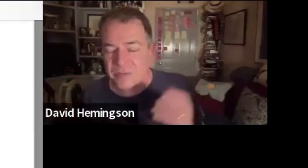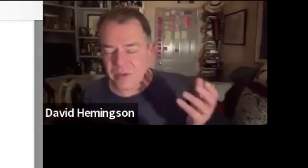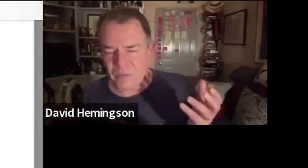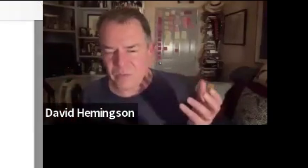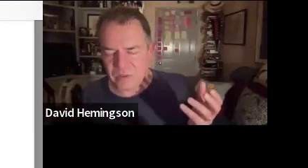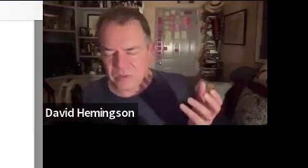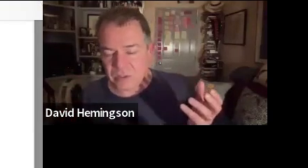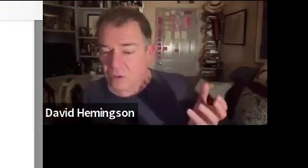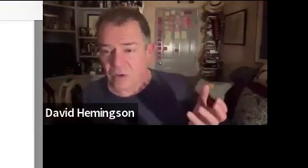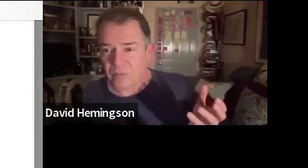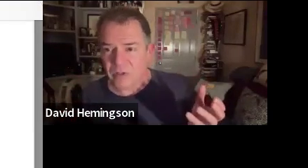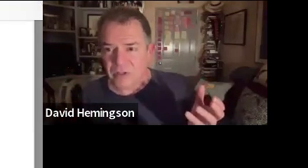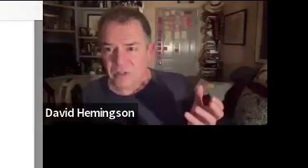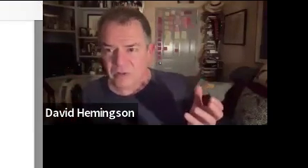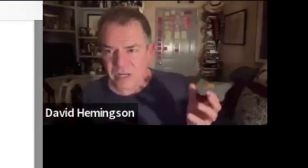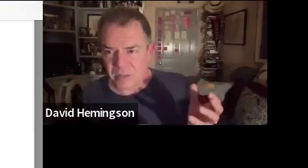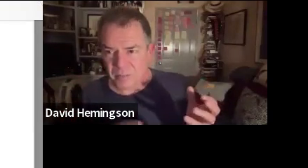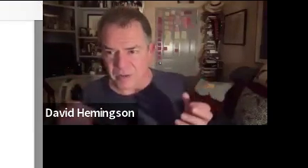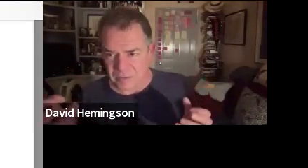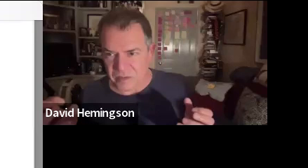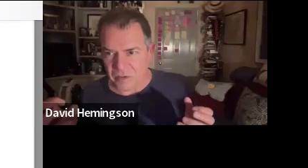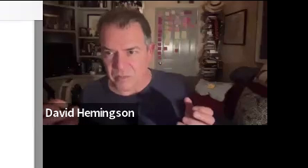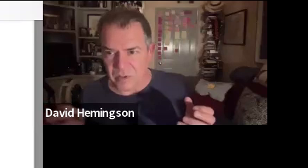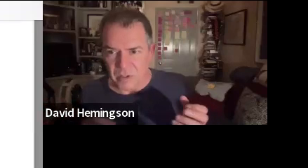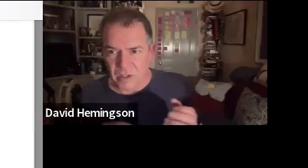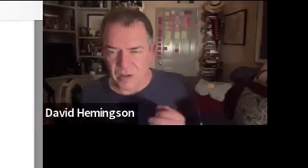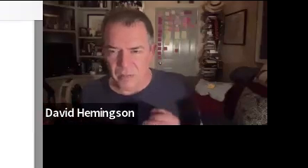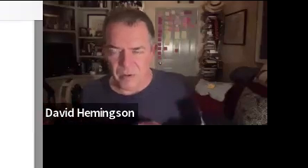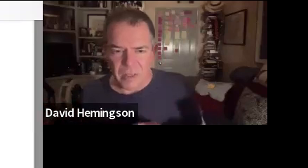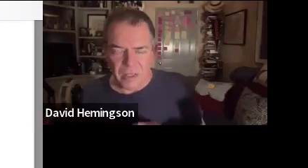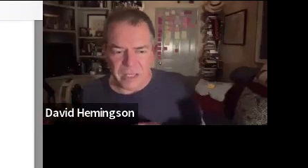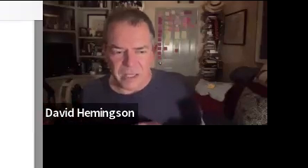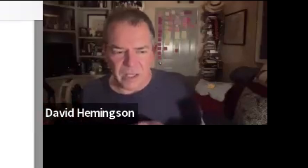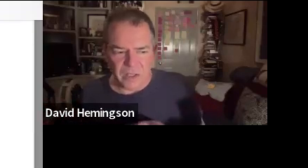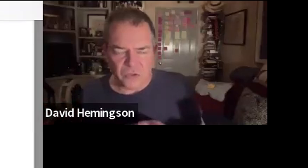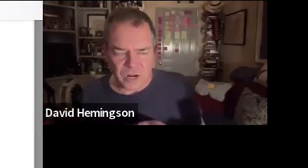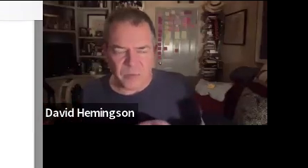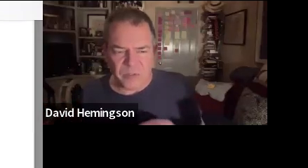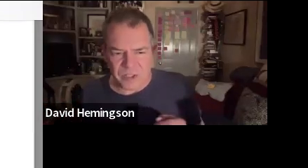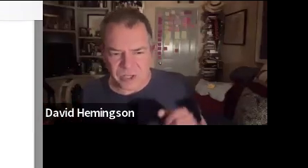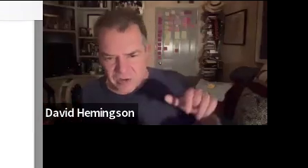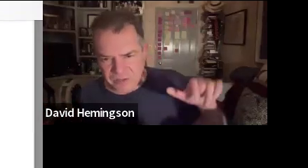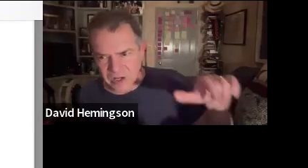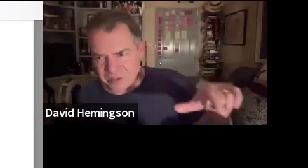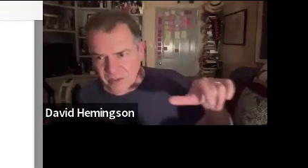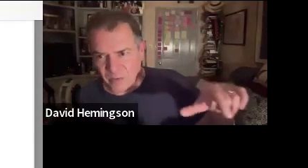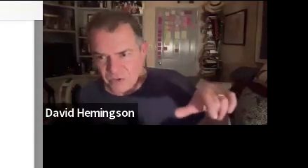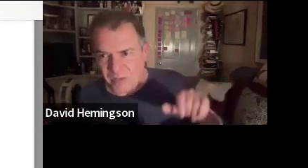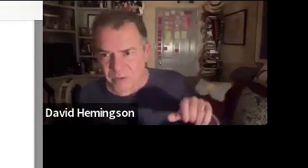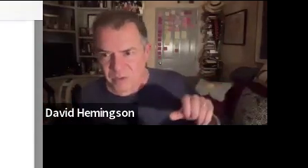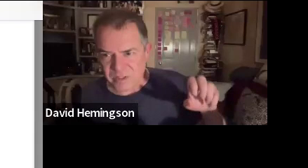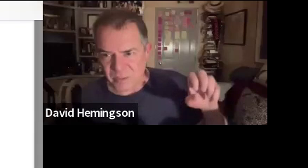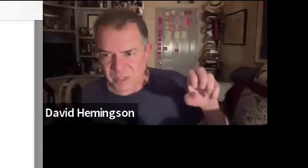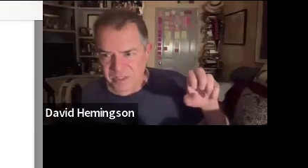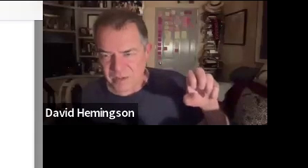the same thing with the Snow Globe. Setting up and paying off the Snow Globe. Like, try to put that Chekhov's gun somewhere.